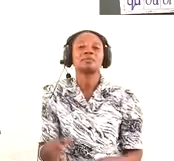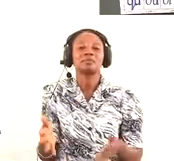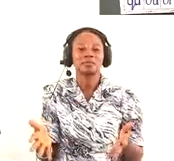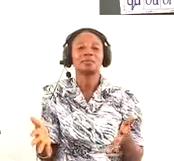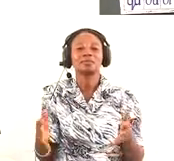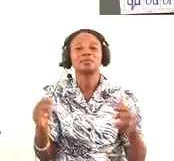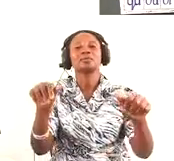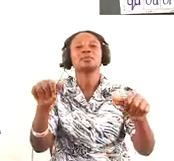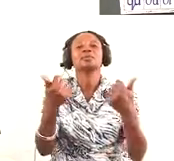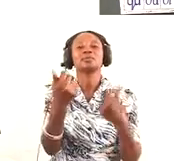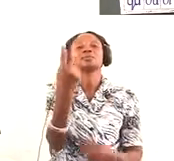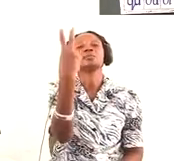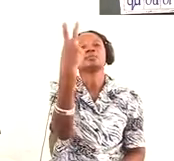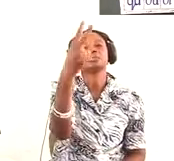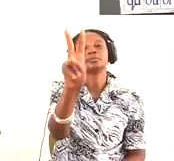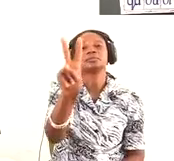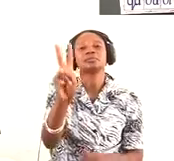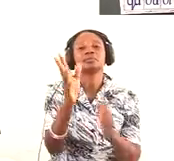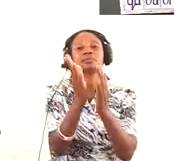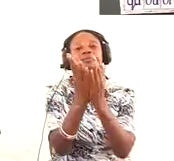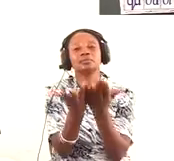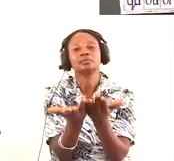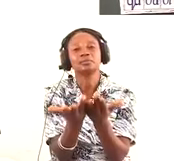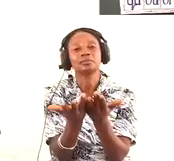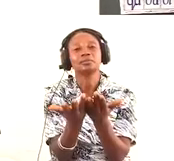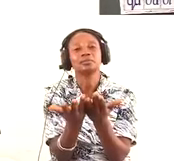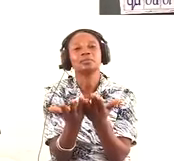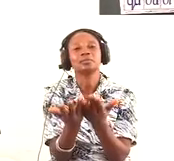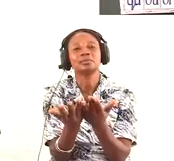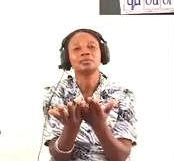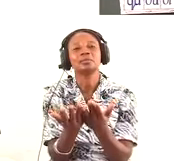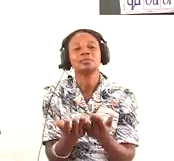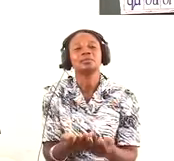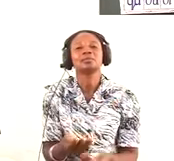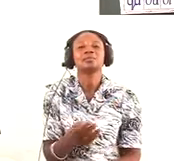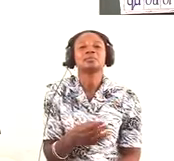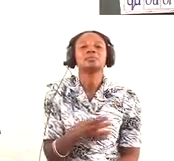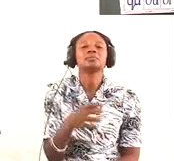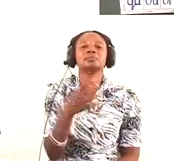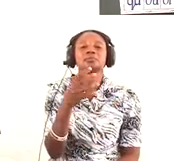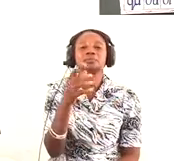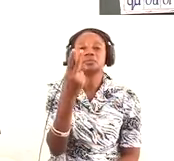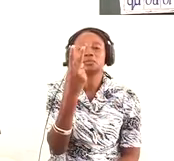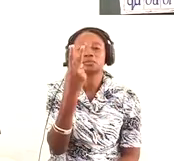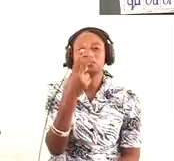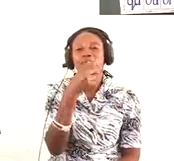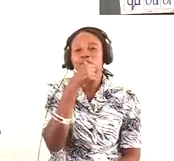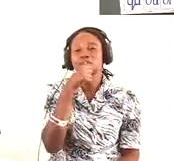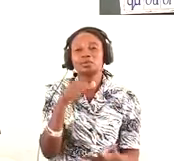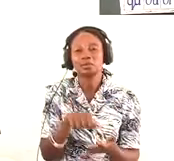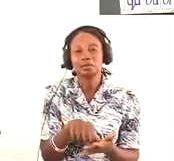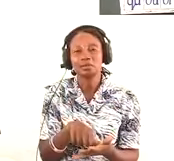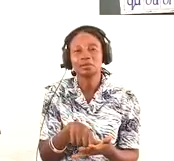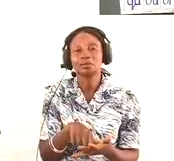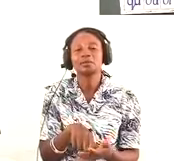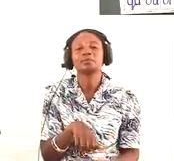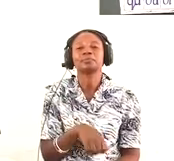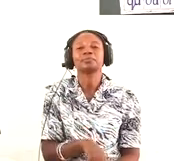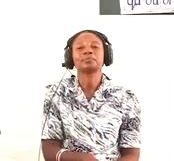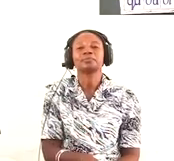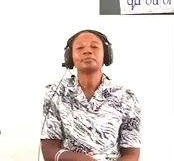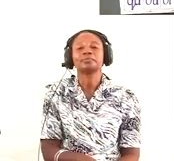second book. On the second book, you did the two-letter sound.